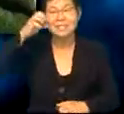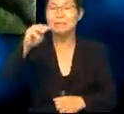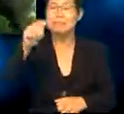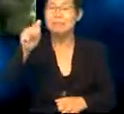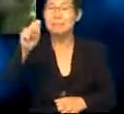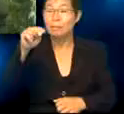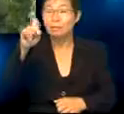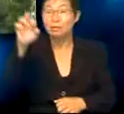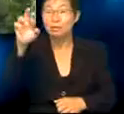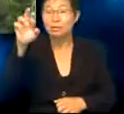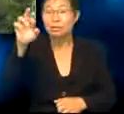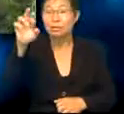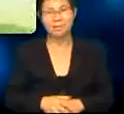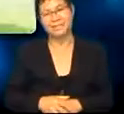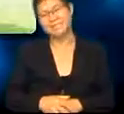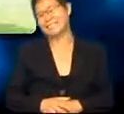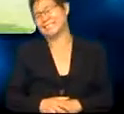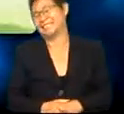Encik Mansur?